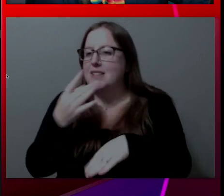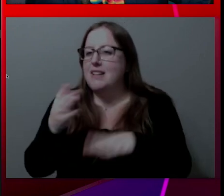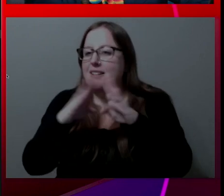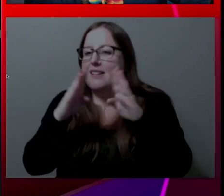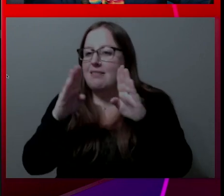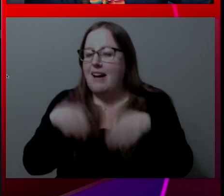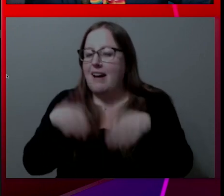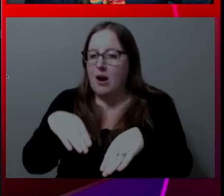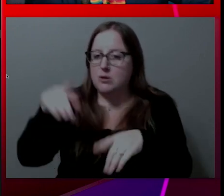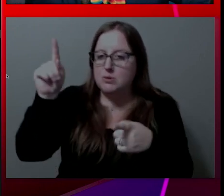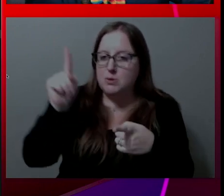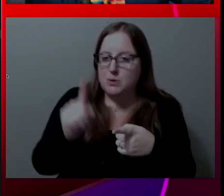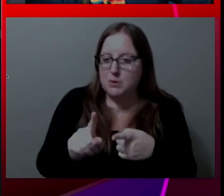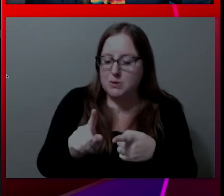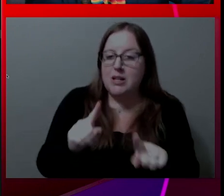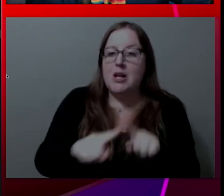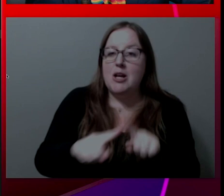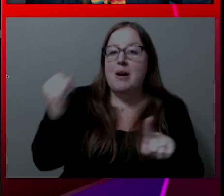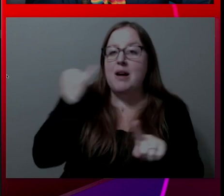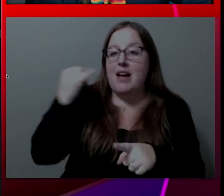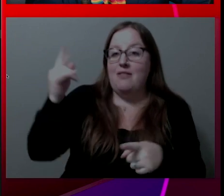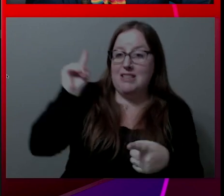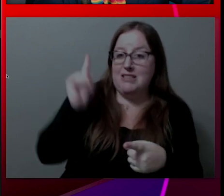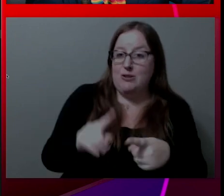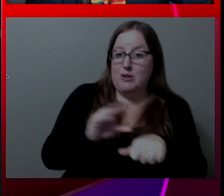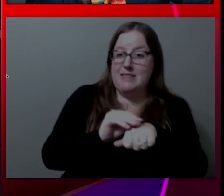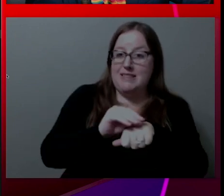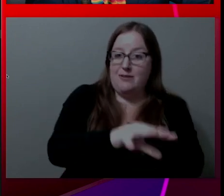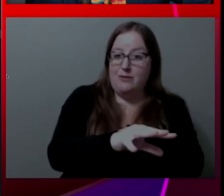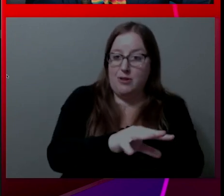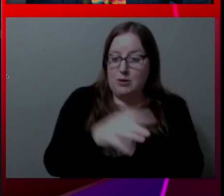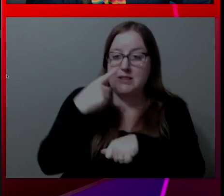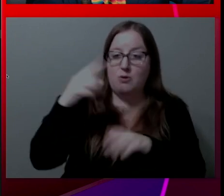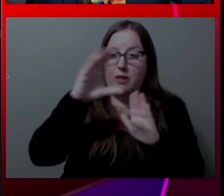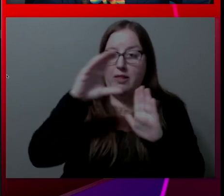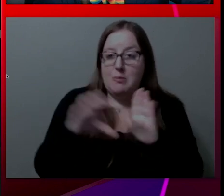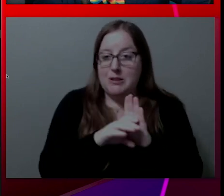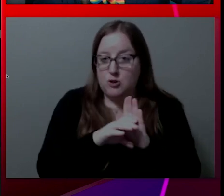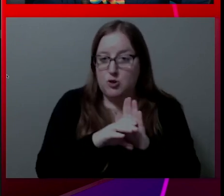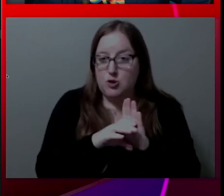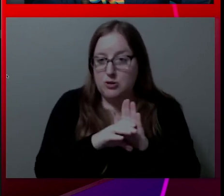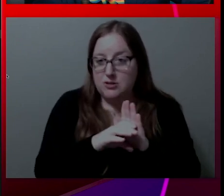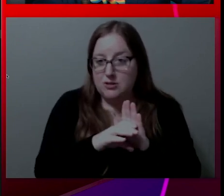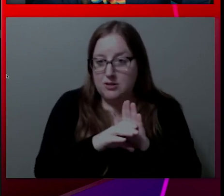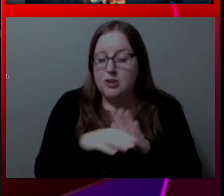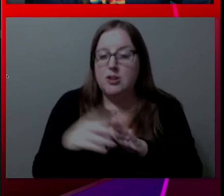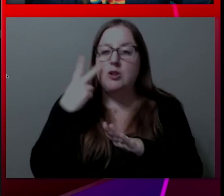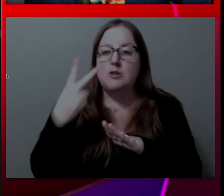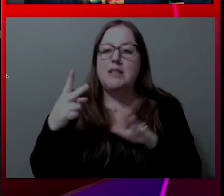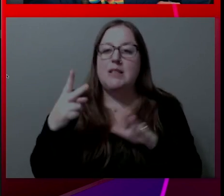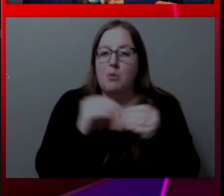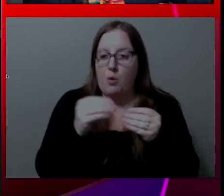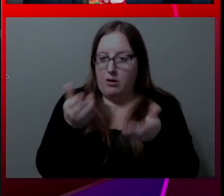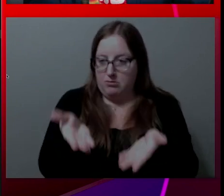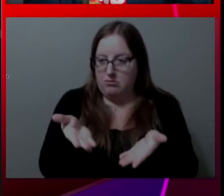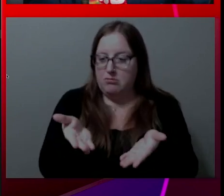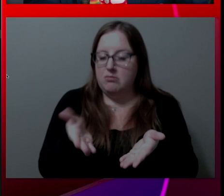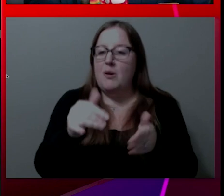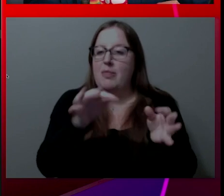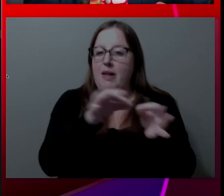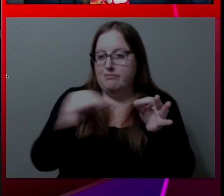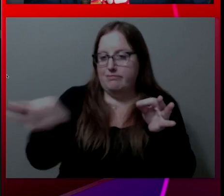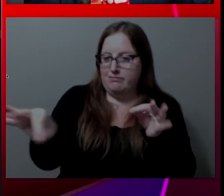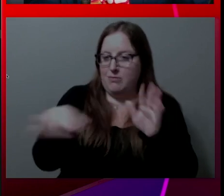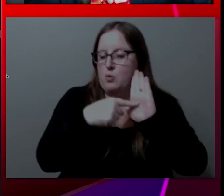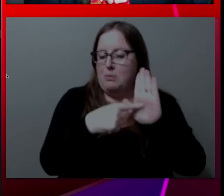if I decrease the influence of the image a little bit, you'll see more of the prompt being represented in the final